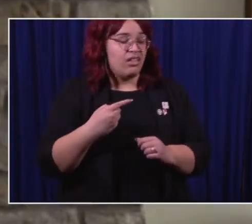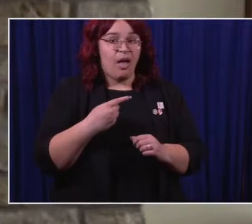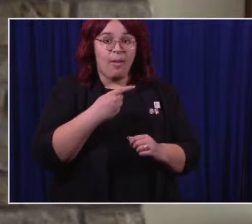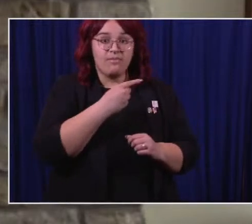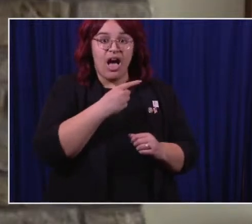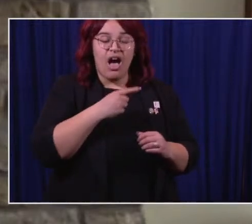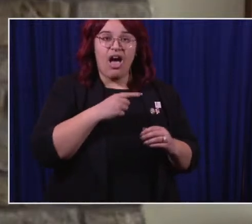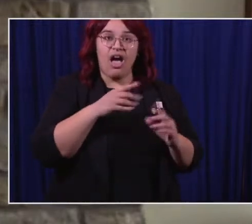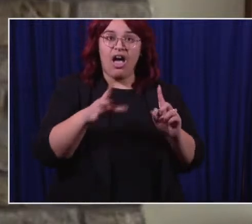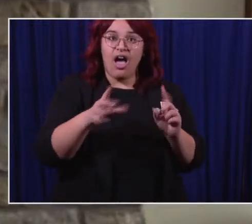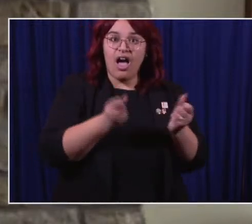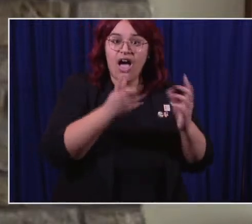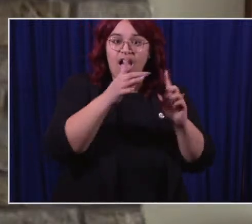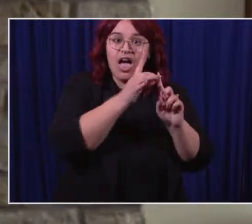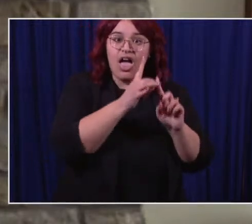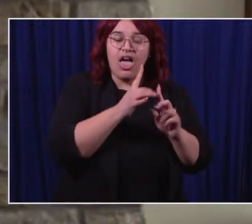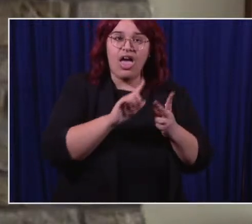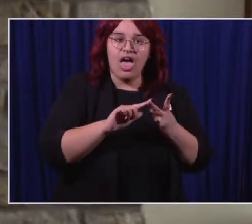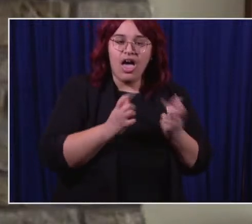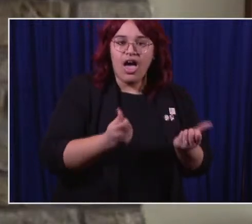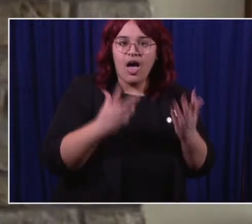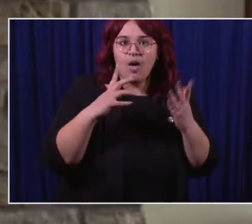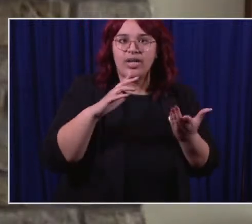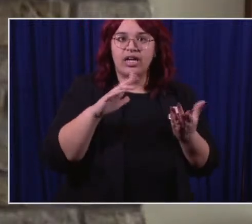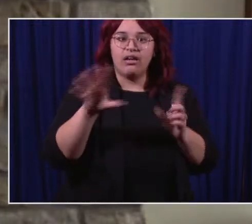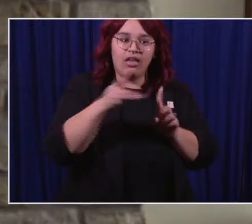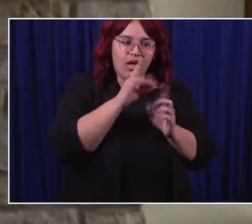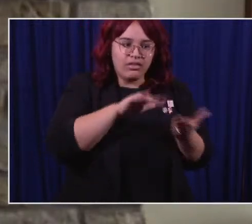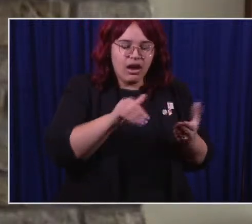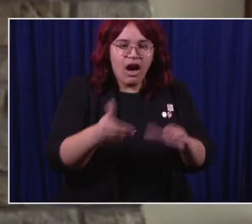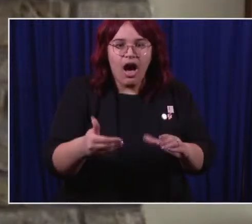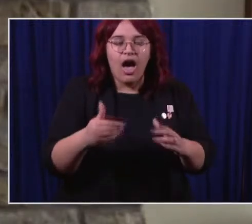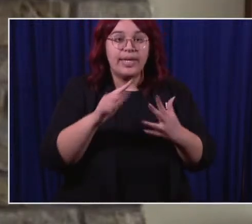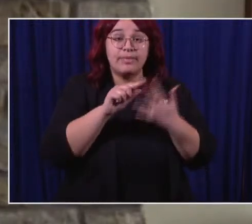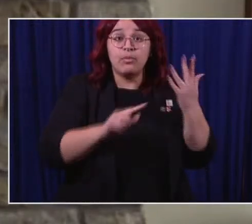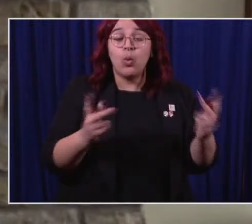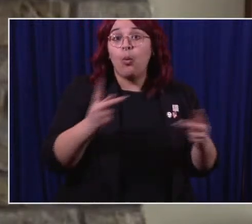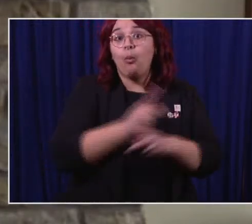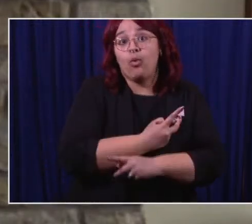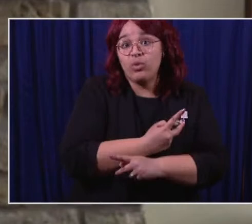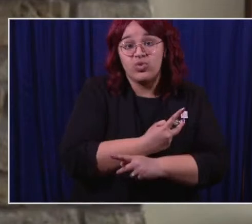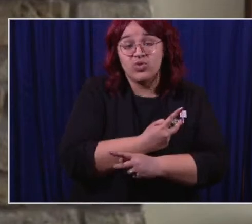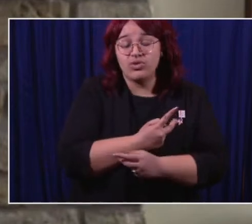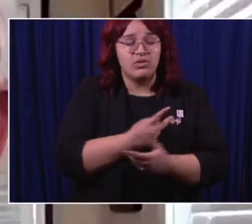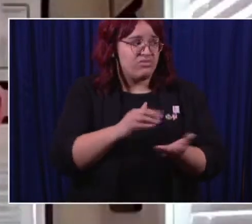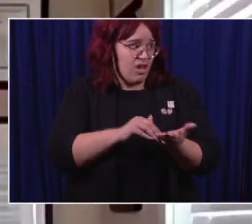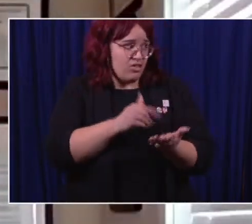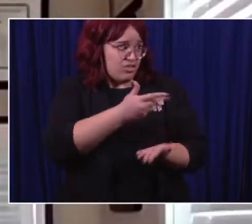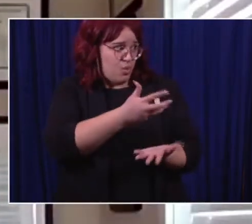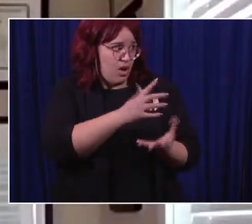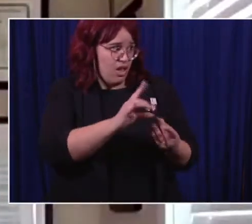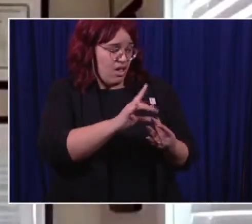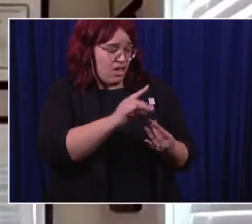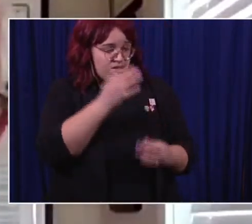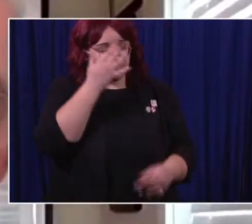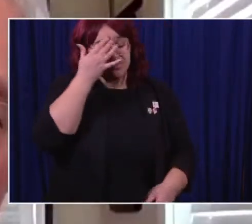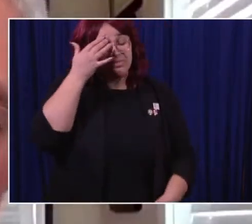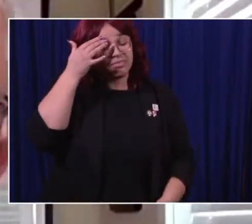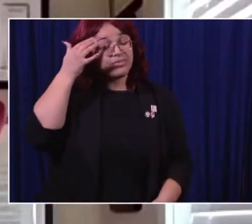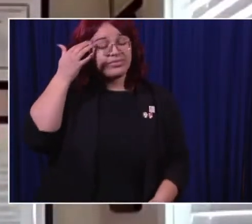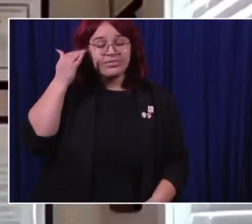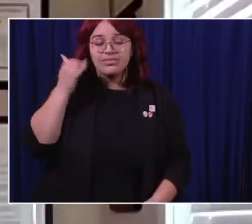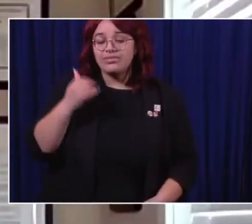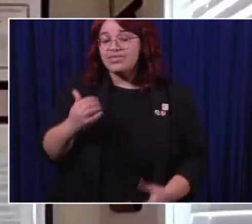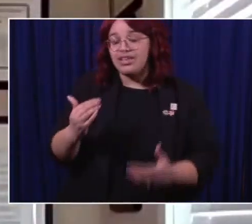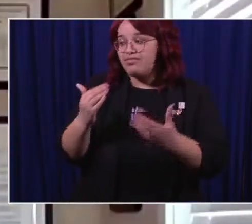But Dr. Vanderhoff, I don't know if you want to comment on that at all. Yes, thank you, Governor. First of all, I think